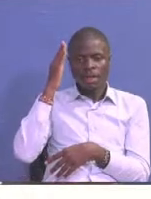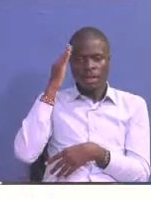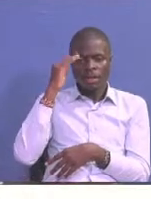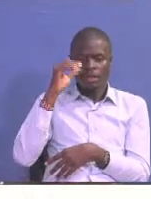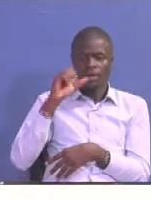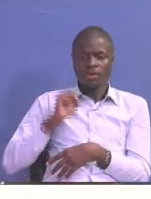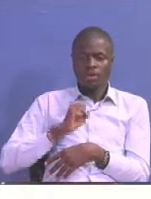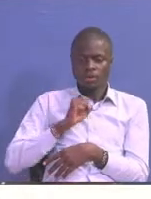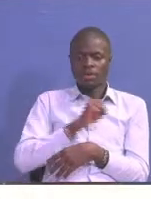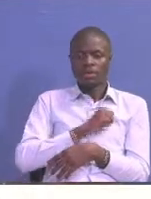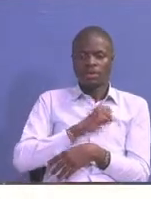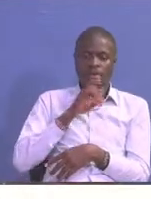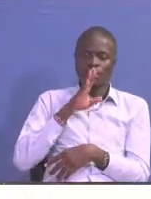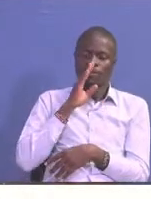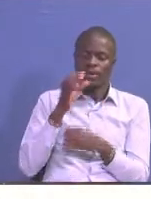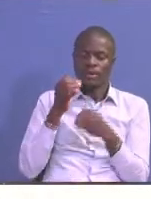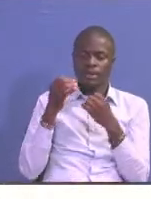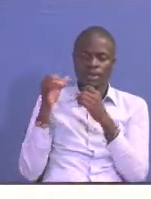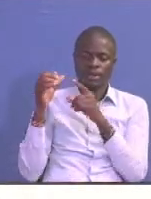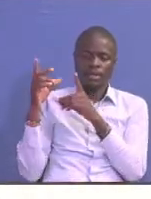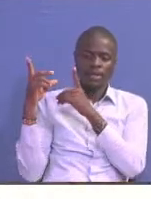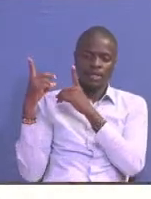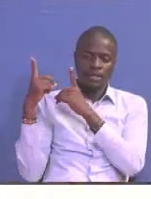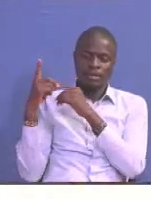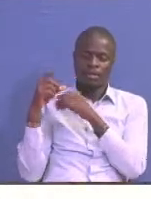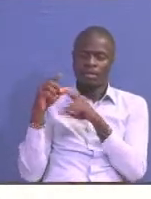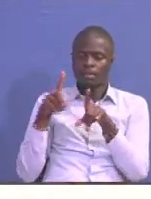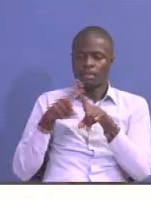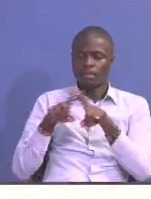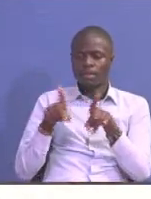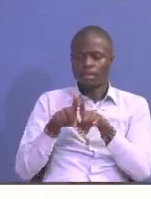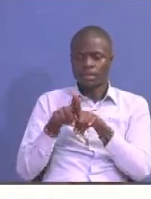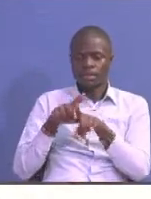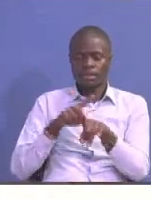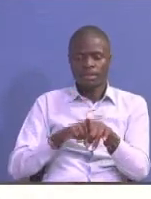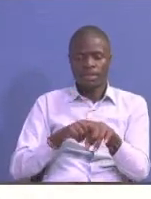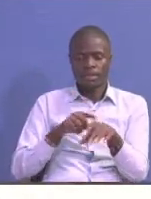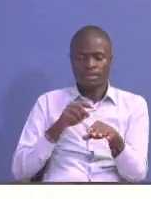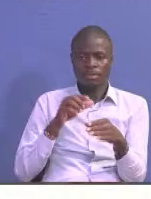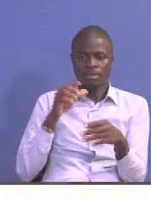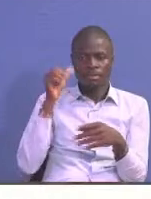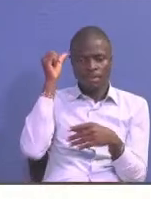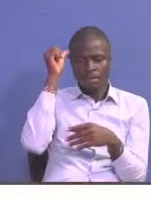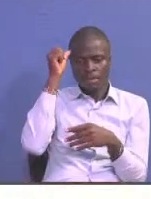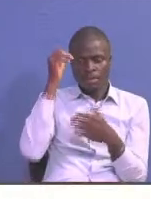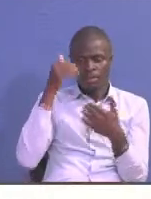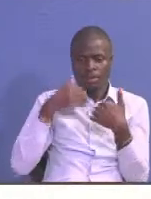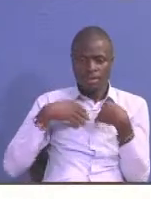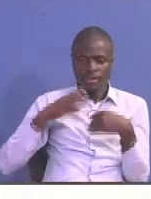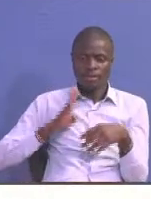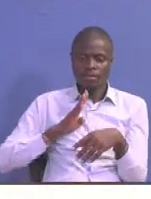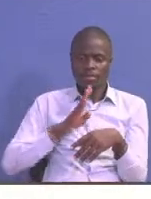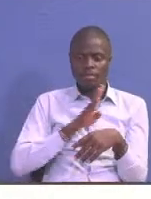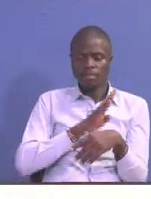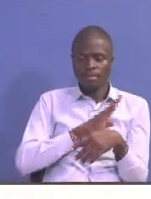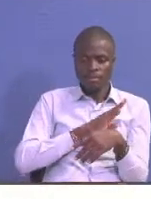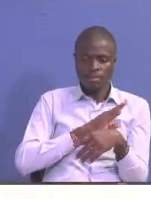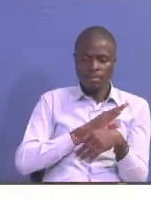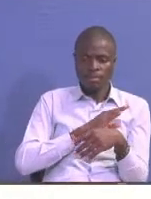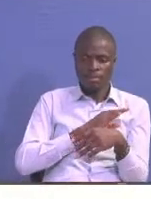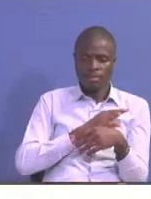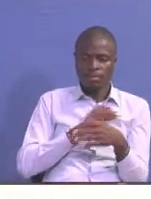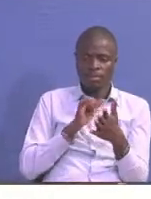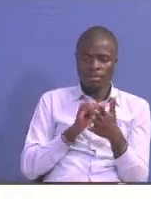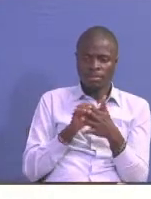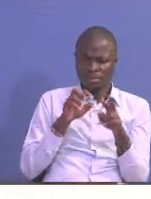is supposed to be autonomous, but at the same time, in matter of academic, we have other bodies which are monitoring what the Senate is